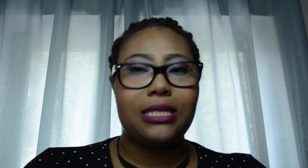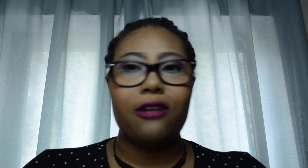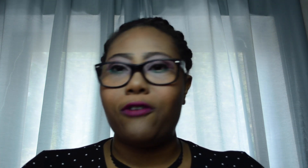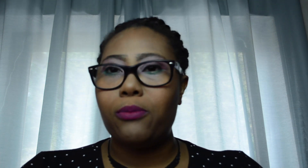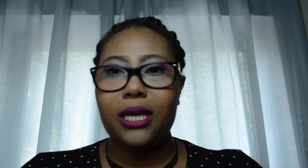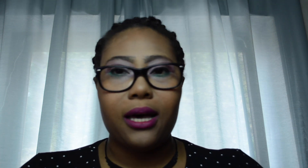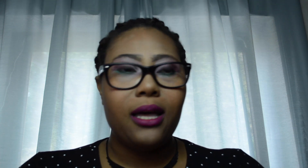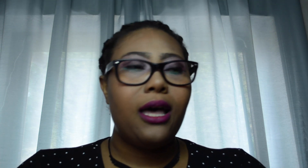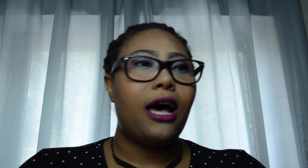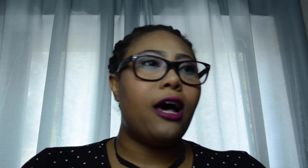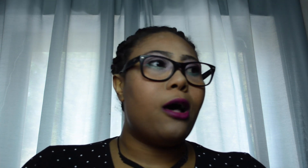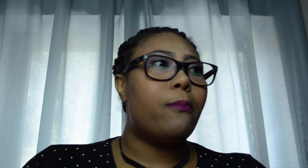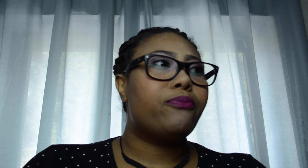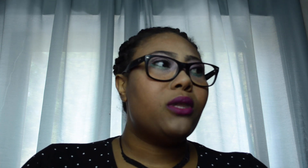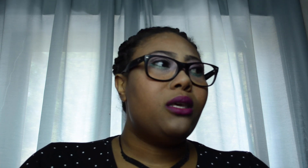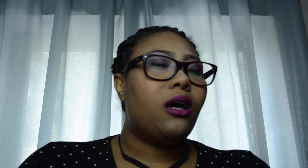overt xenophobia,